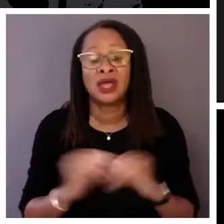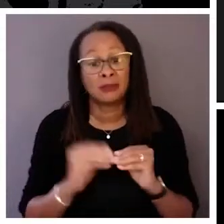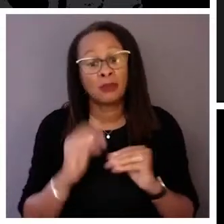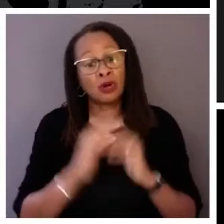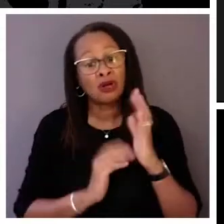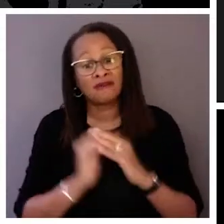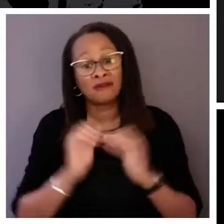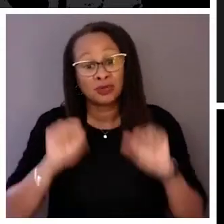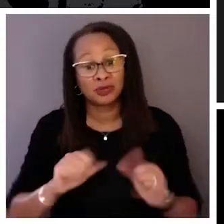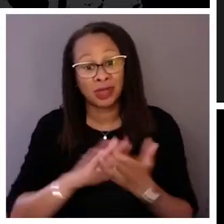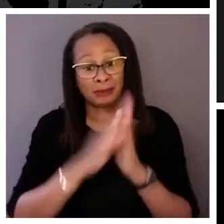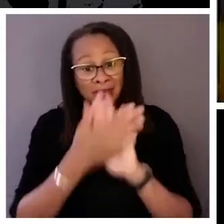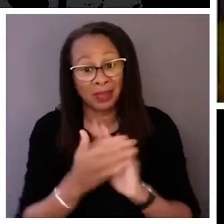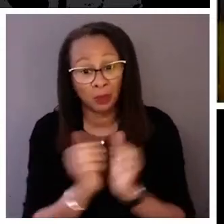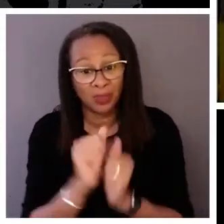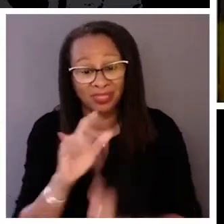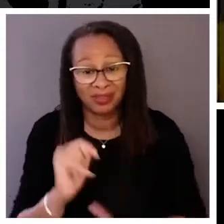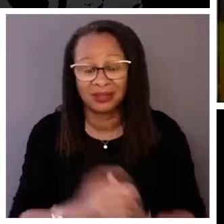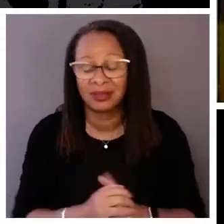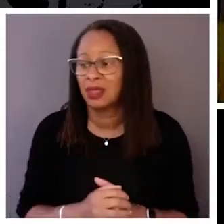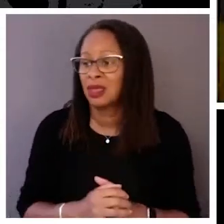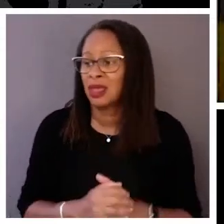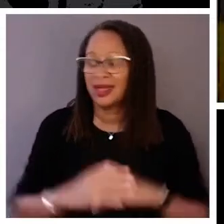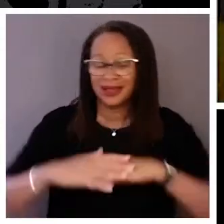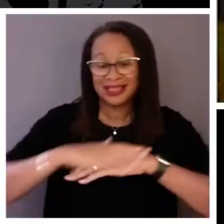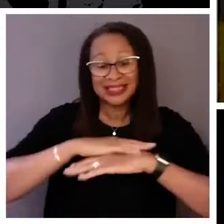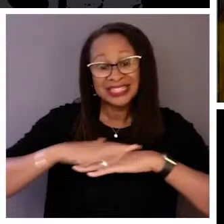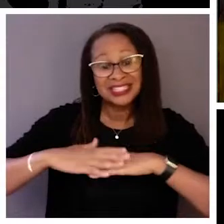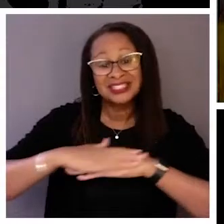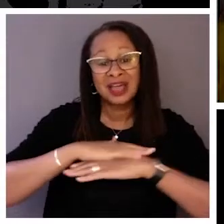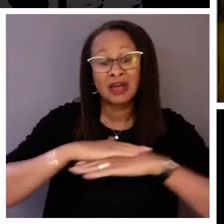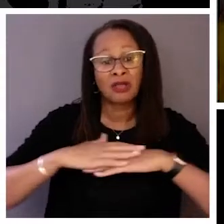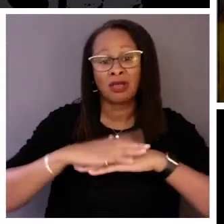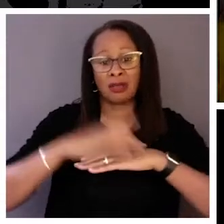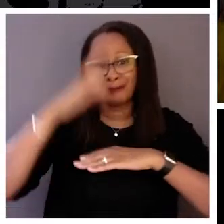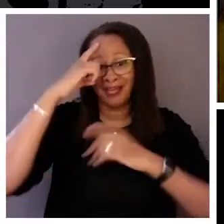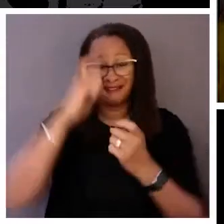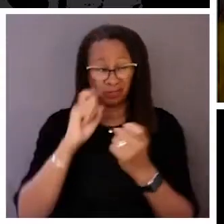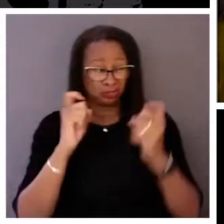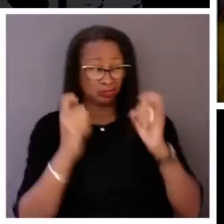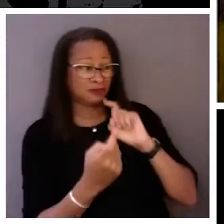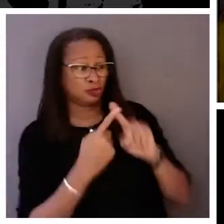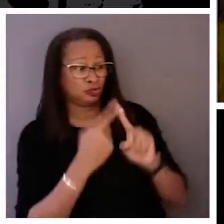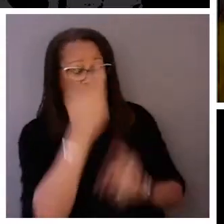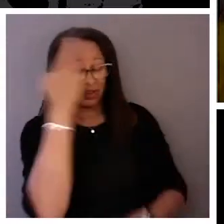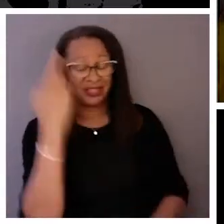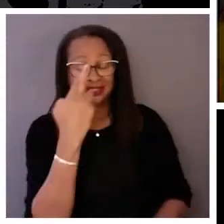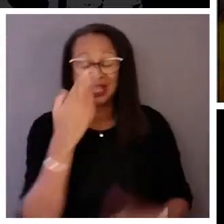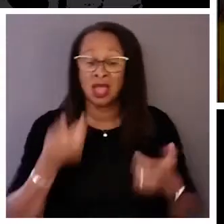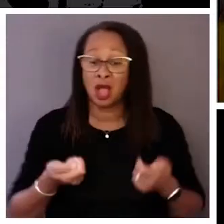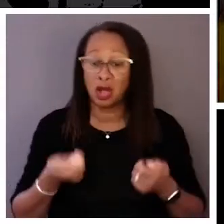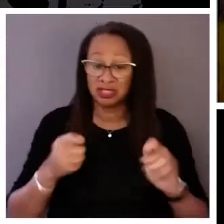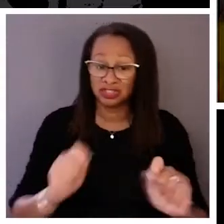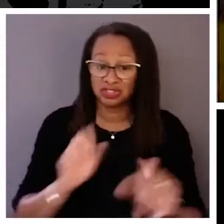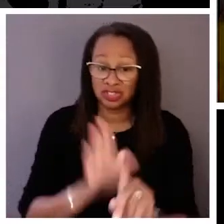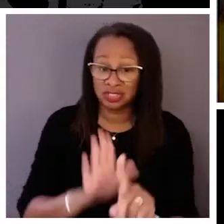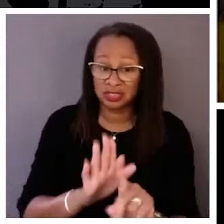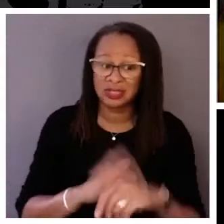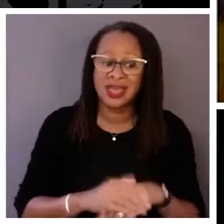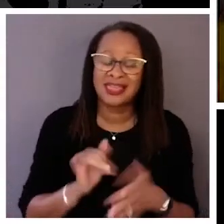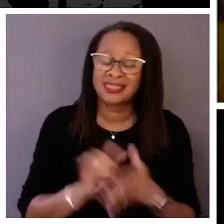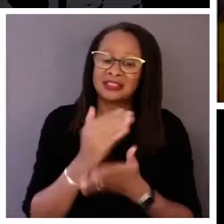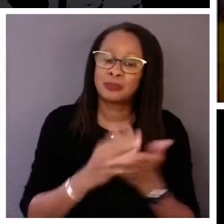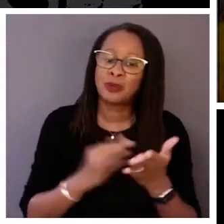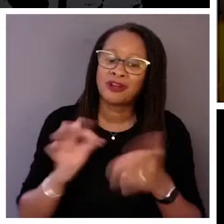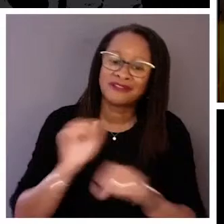comfortable you get with it. Just the subtle mindful shift of realizing that the audition